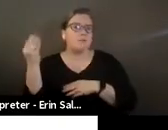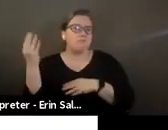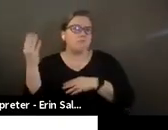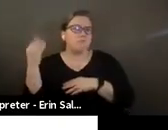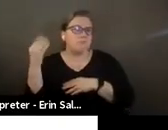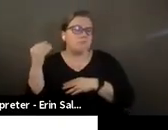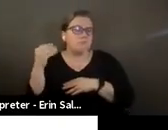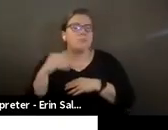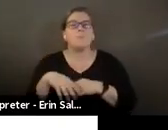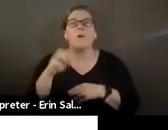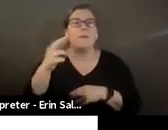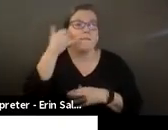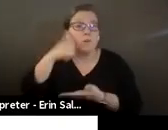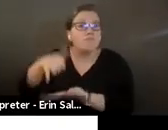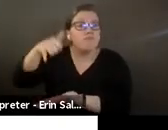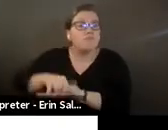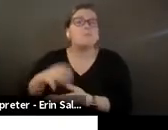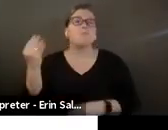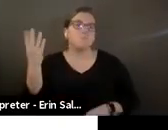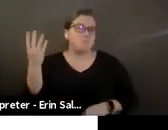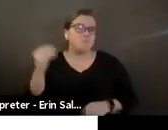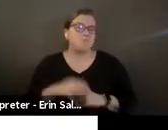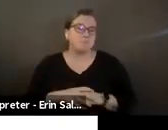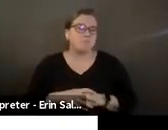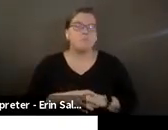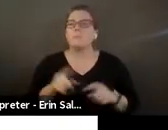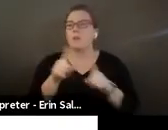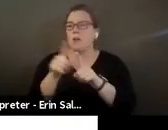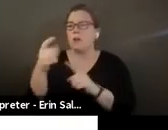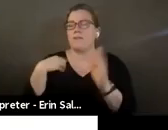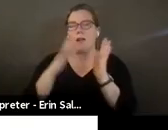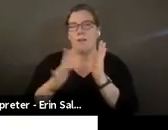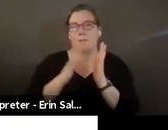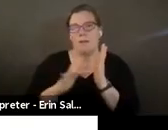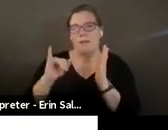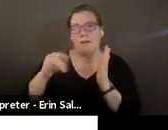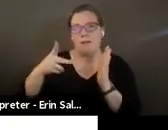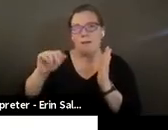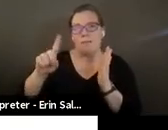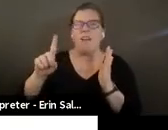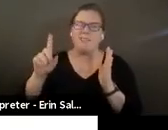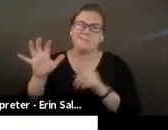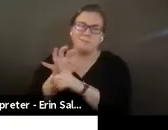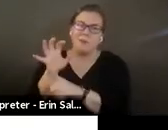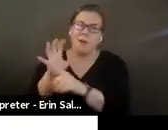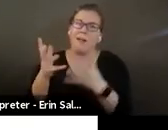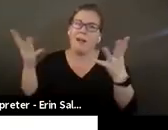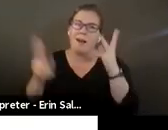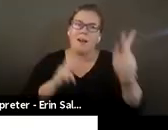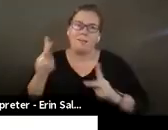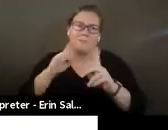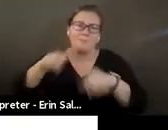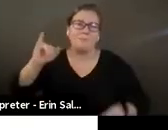We also have an iPad, a very popular item that a lot of folks order if they do have